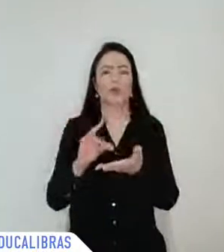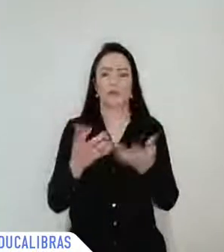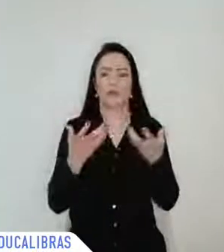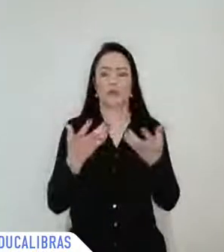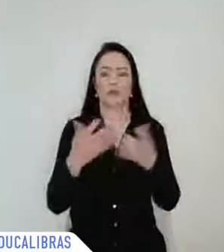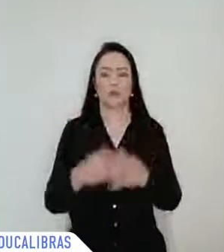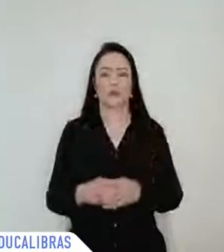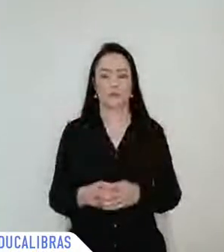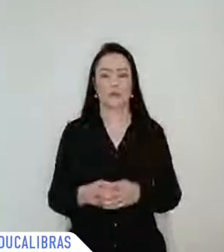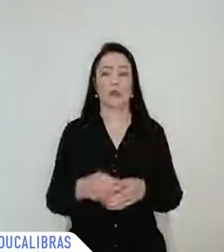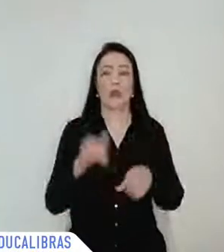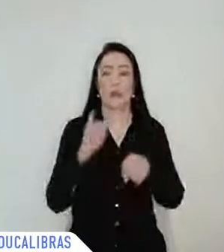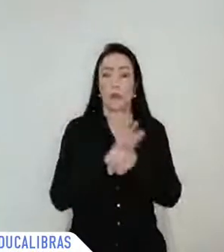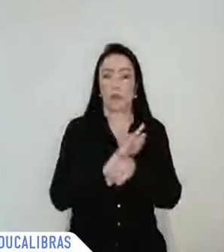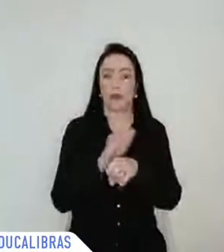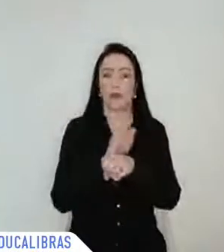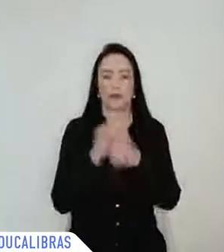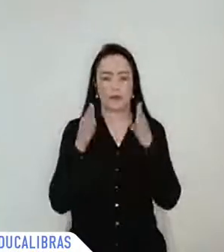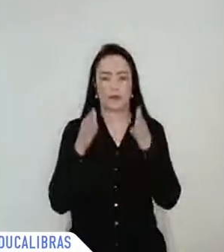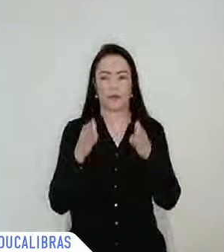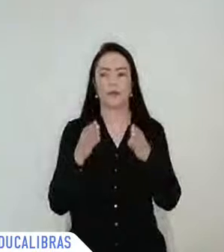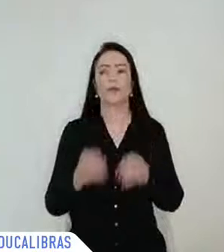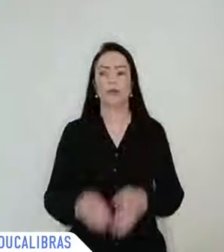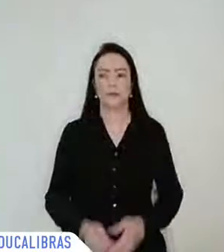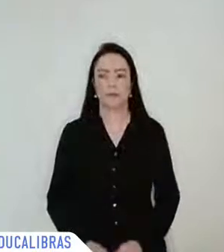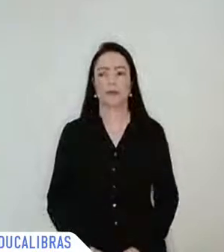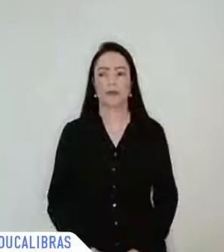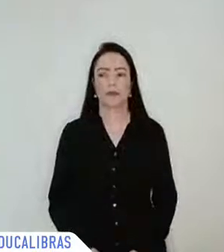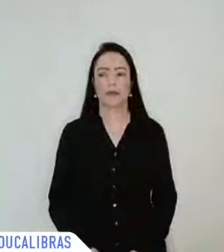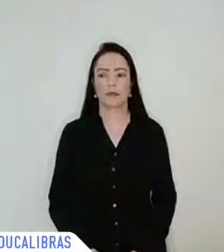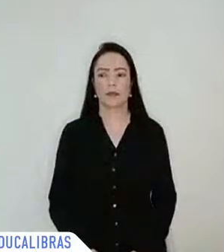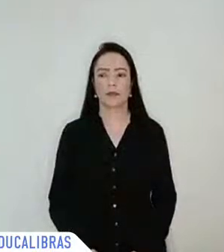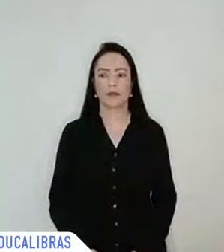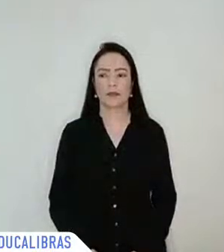in addition to